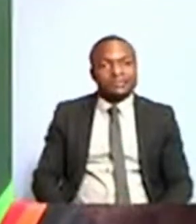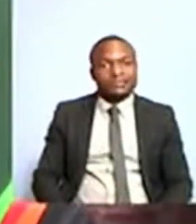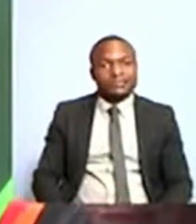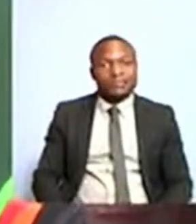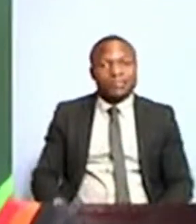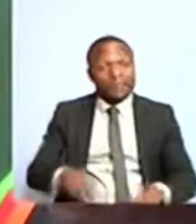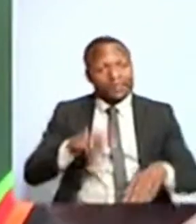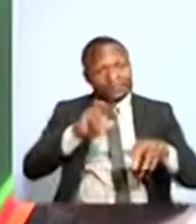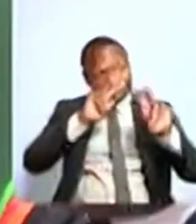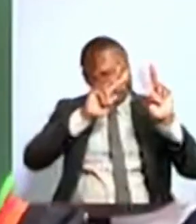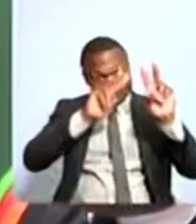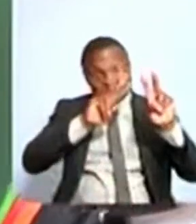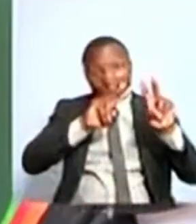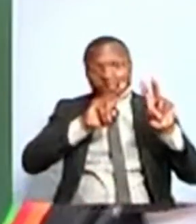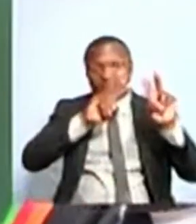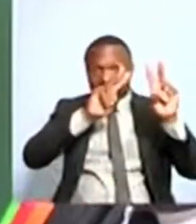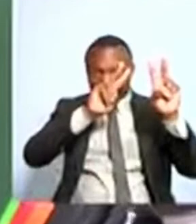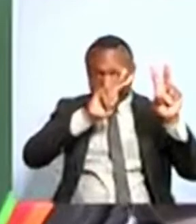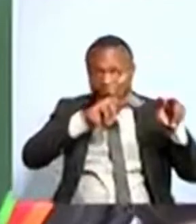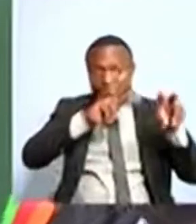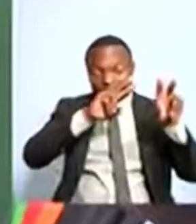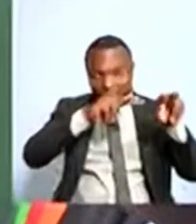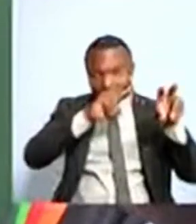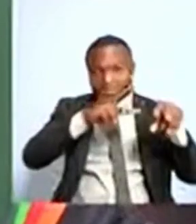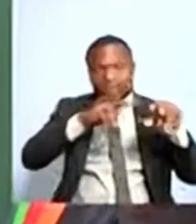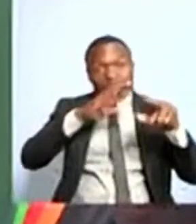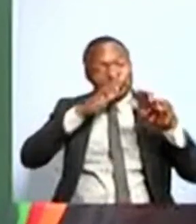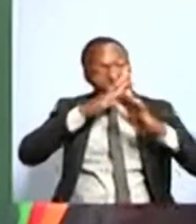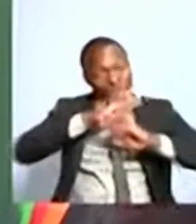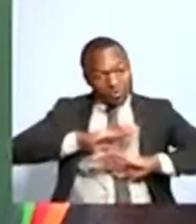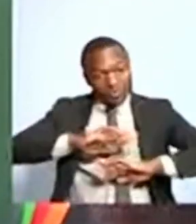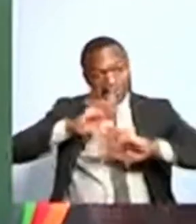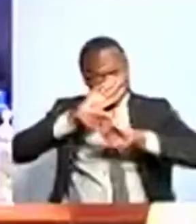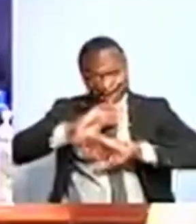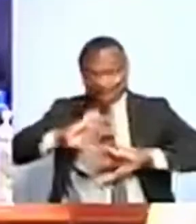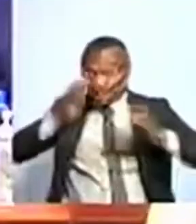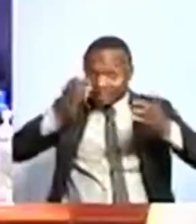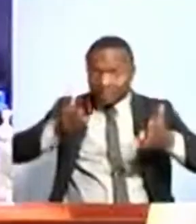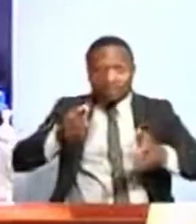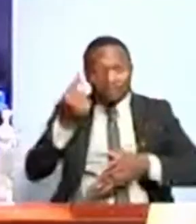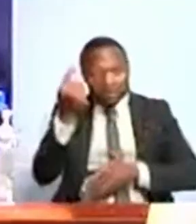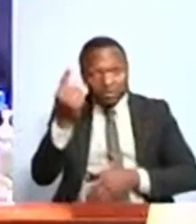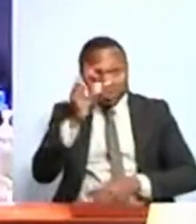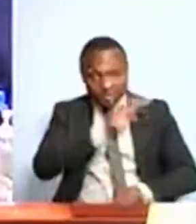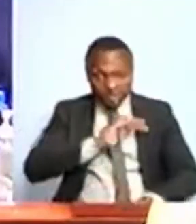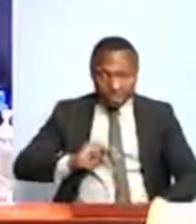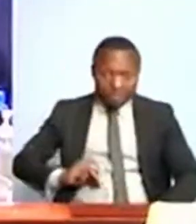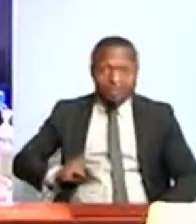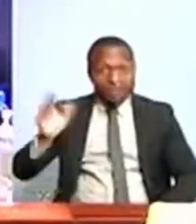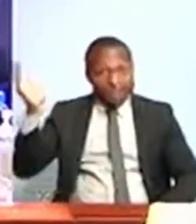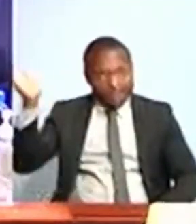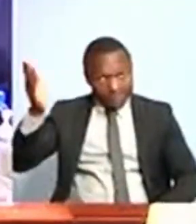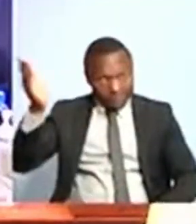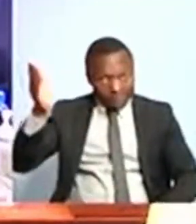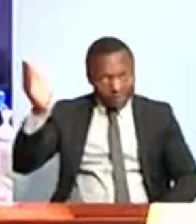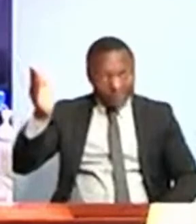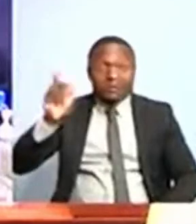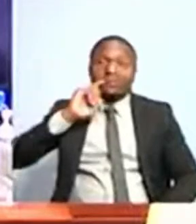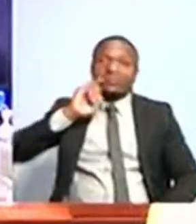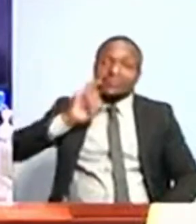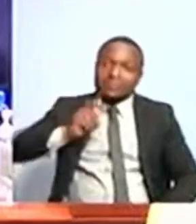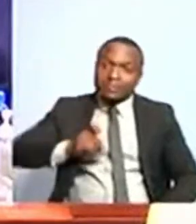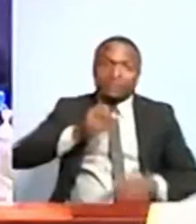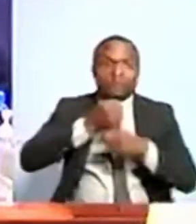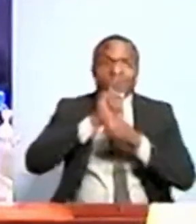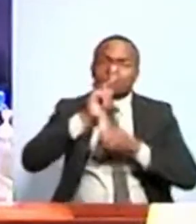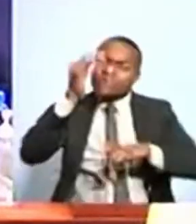we observe ordinance in this House. When one member is on the floor, let's ensure that